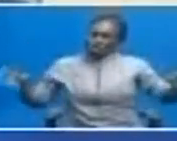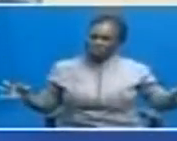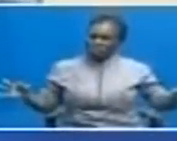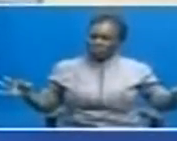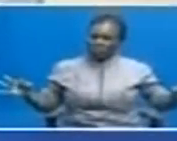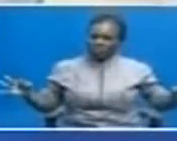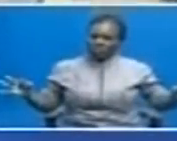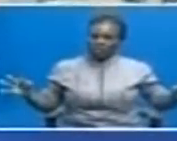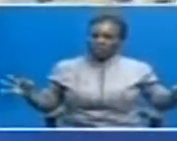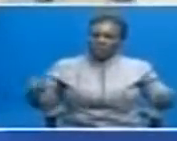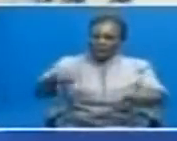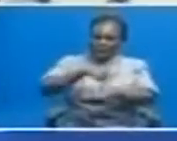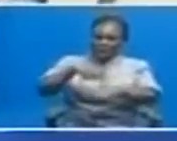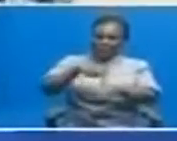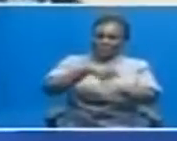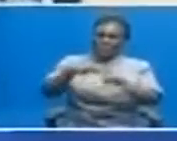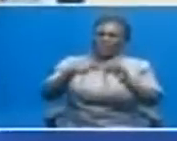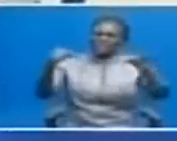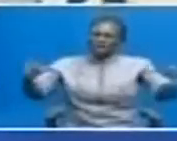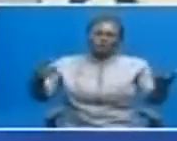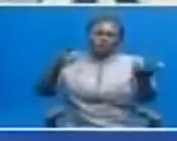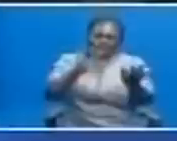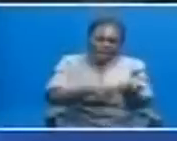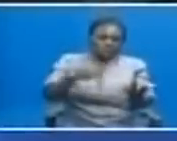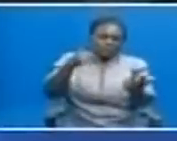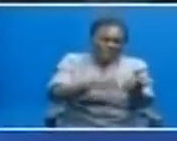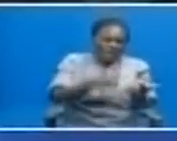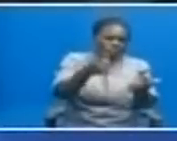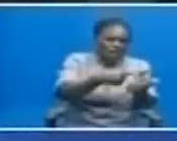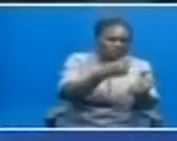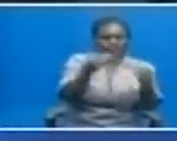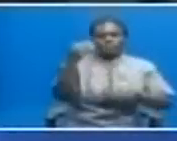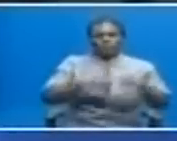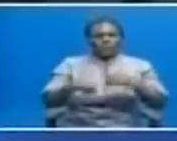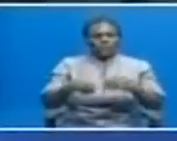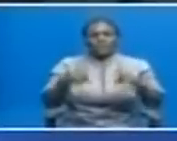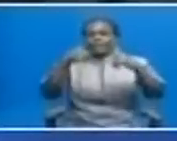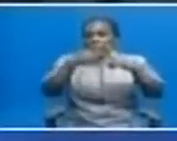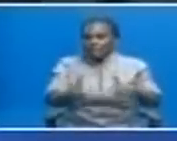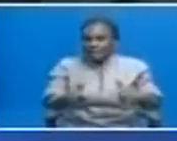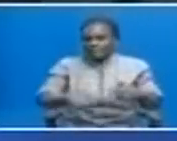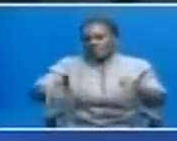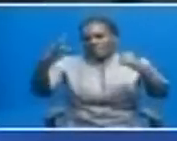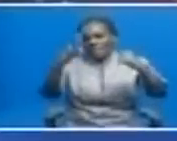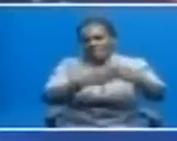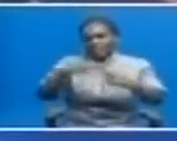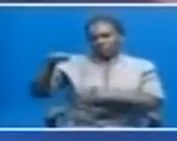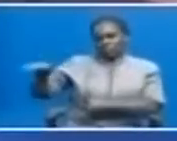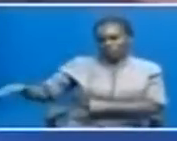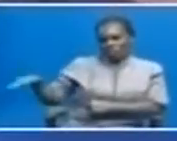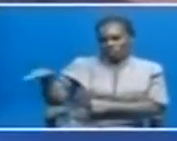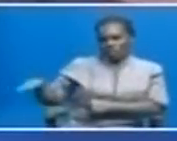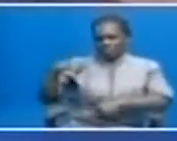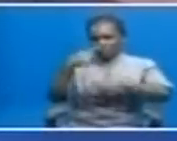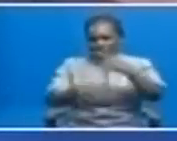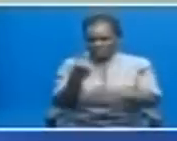It took long for us to count the votes that people had voted. Voting started at 8 in the morning, a process